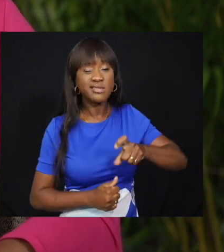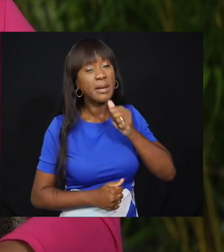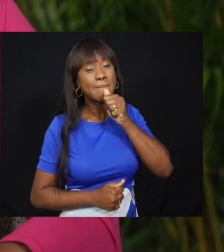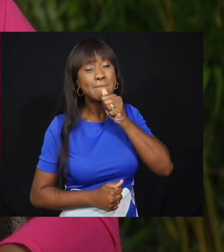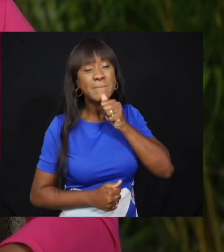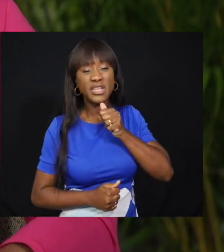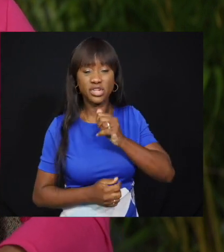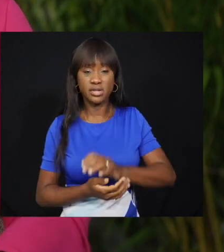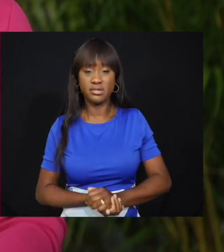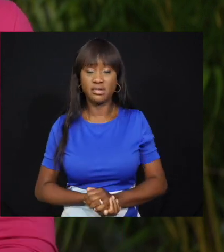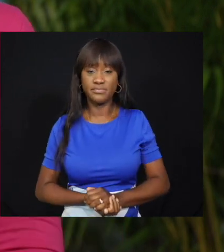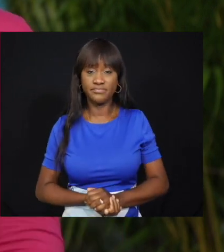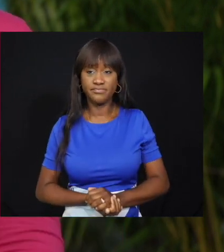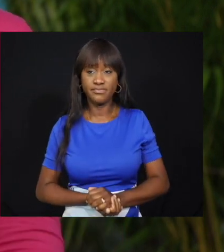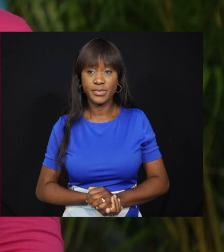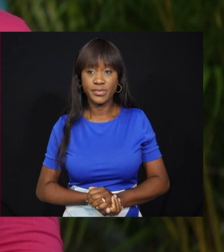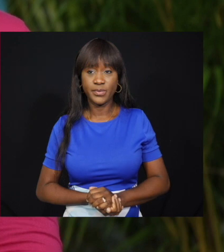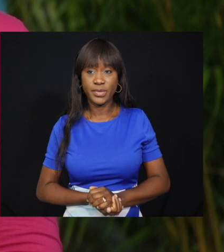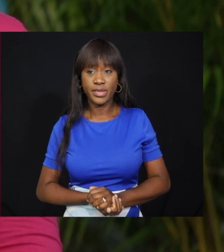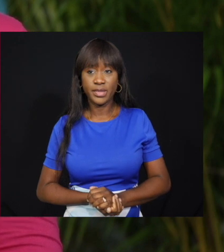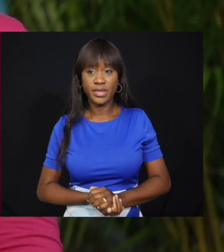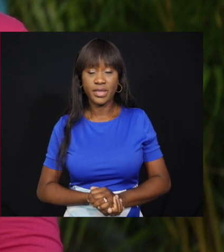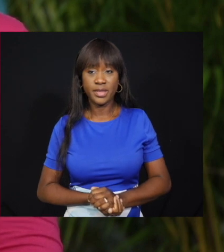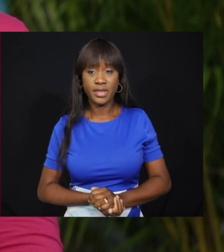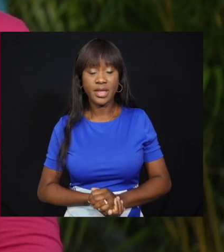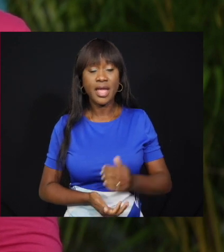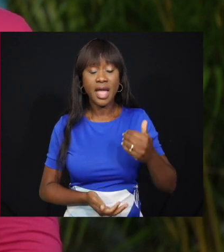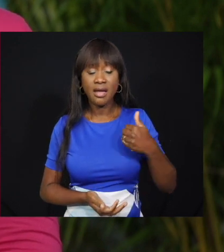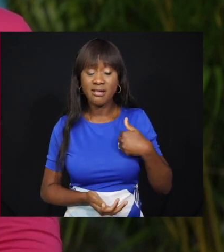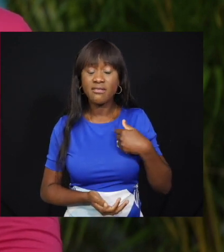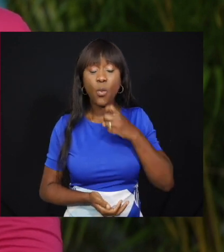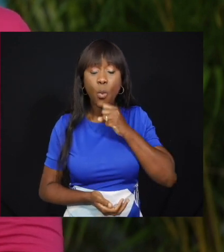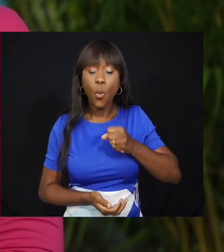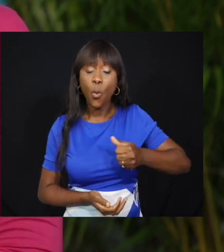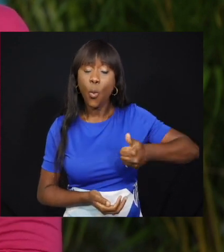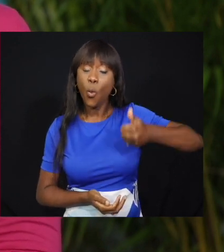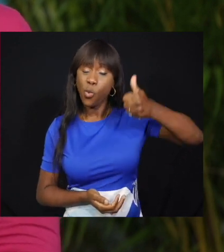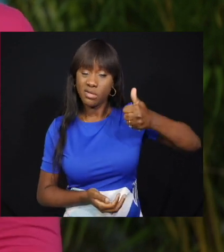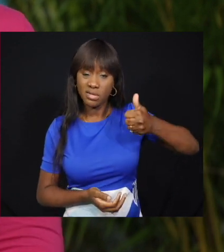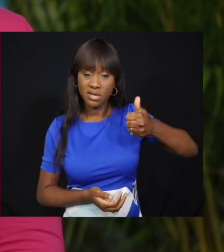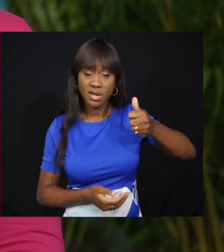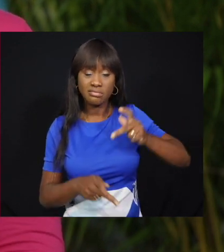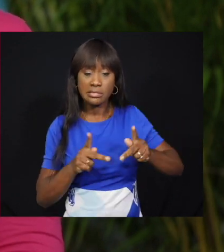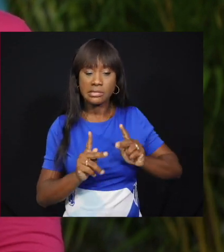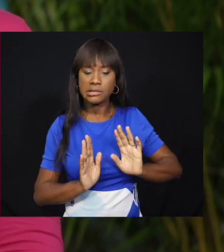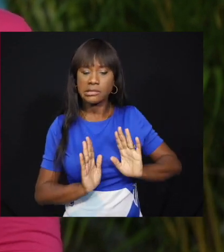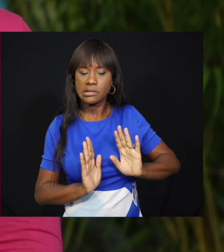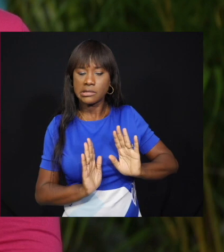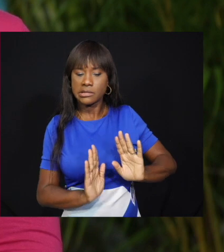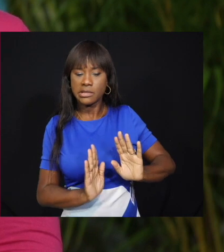They need patience. Also, too, you have some older ones who